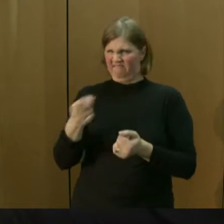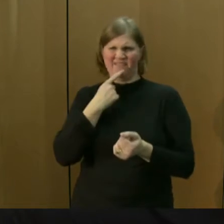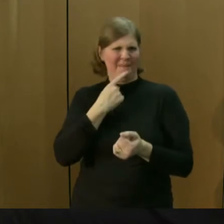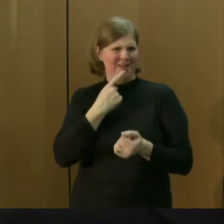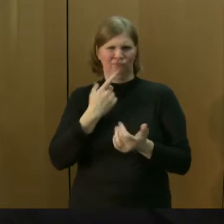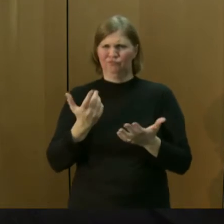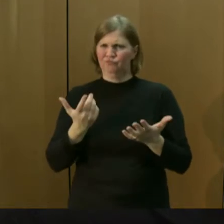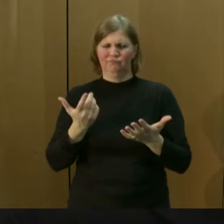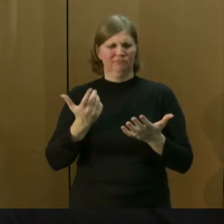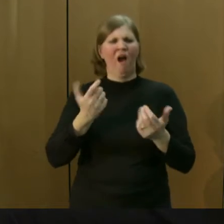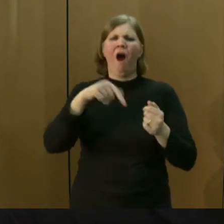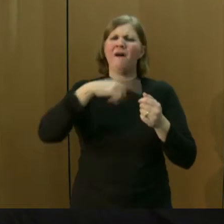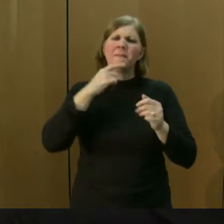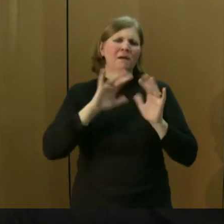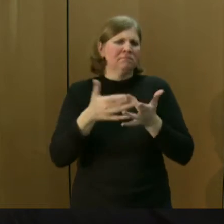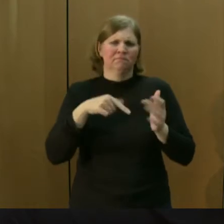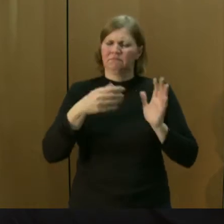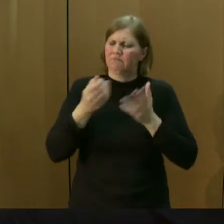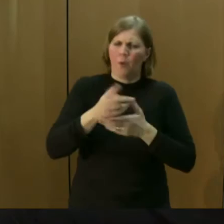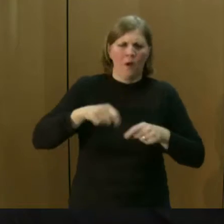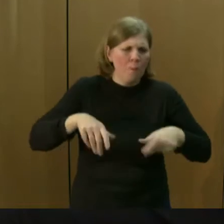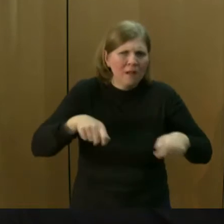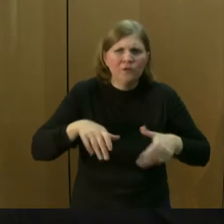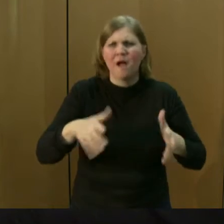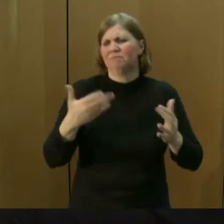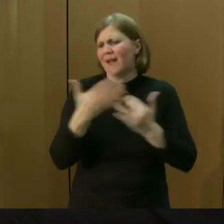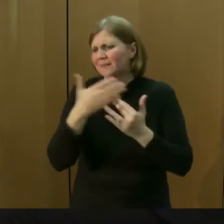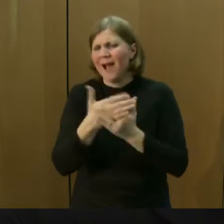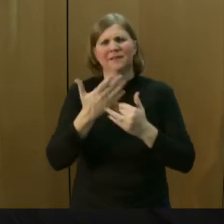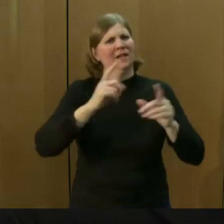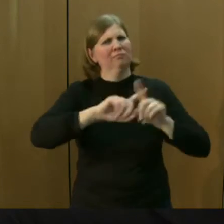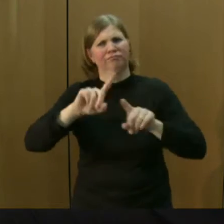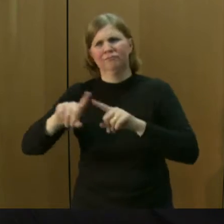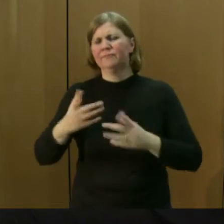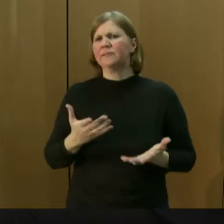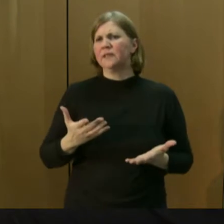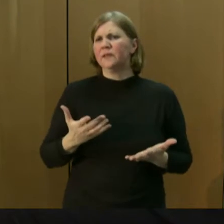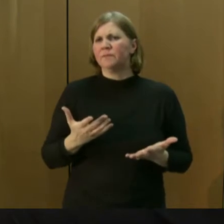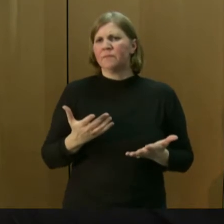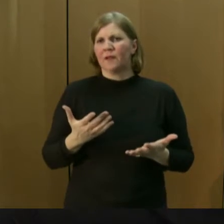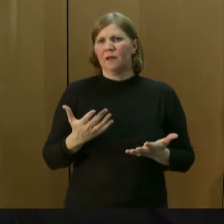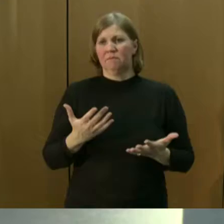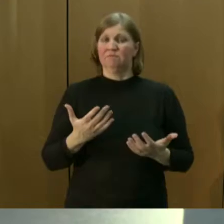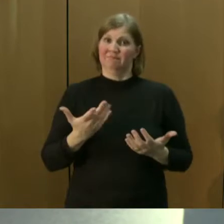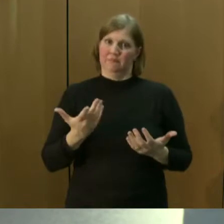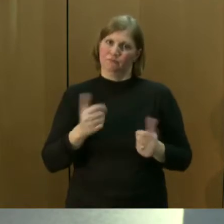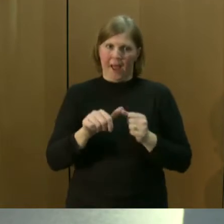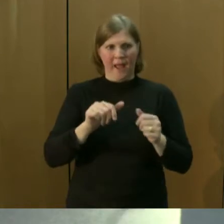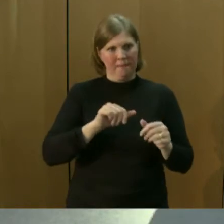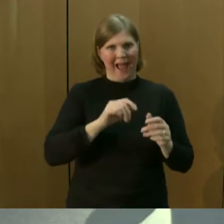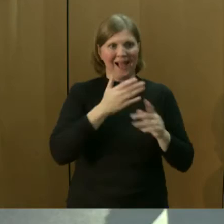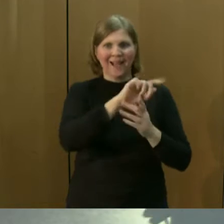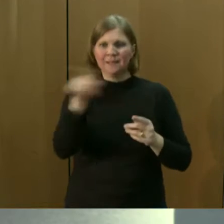be getting busier and busier and so on. But you could provide all of